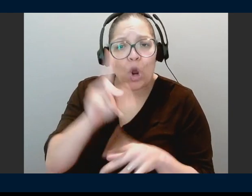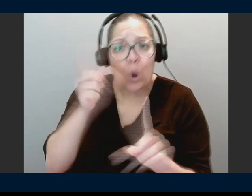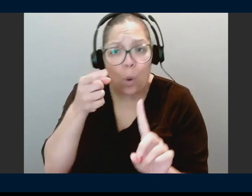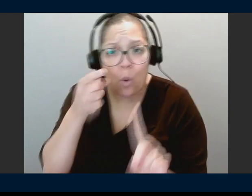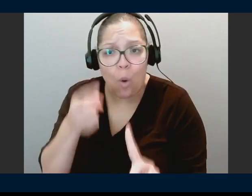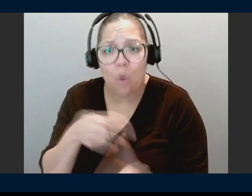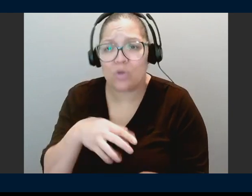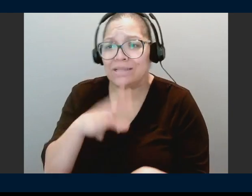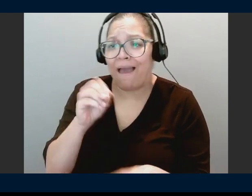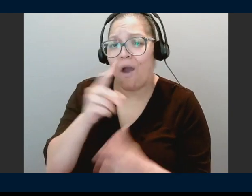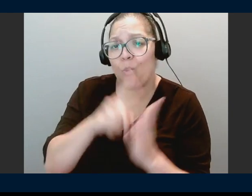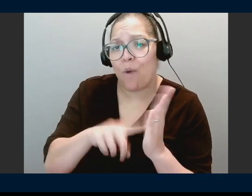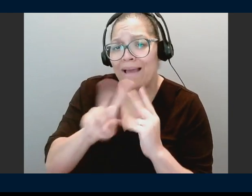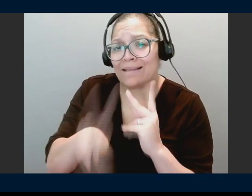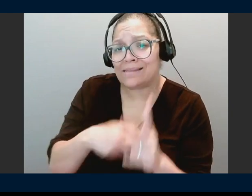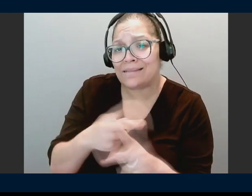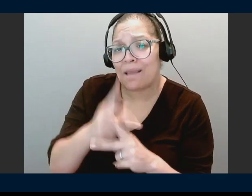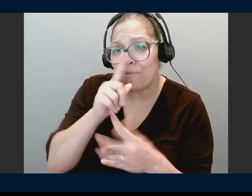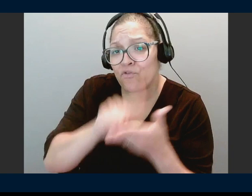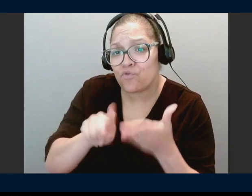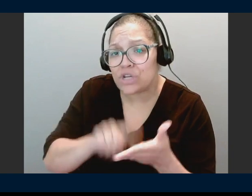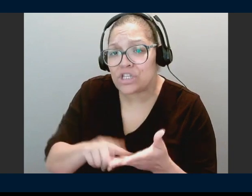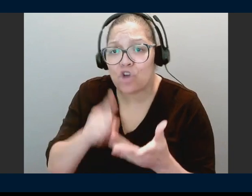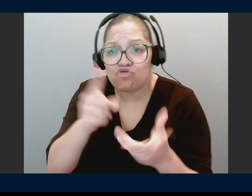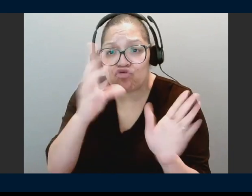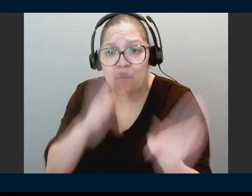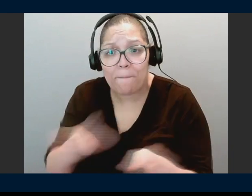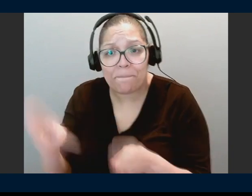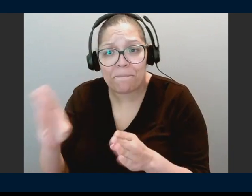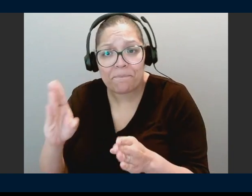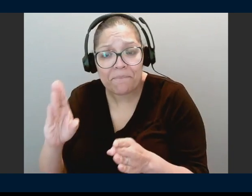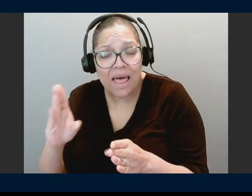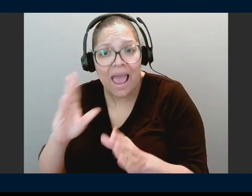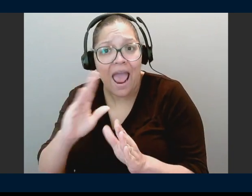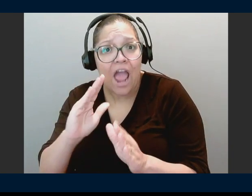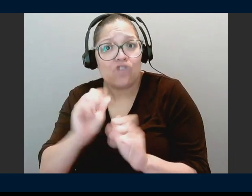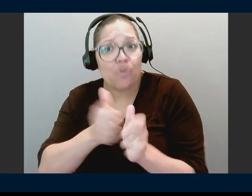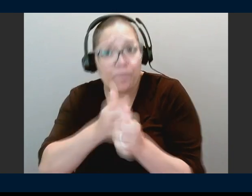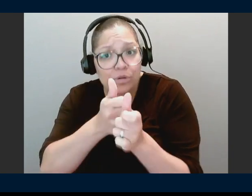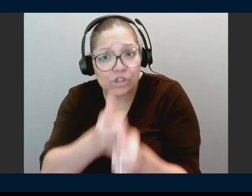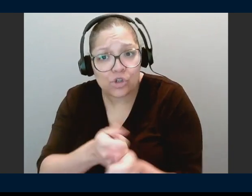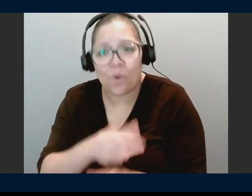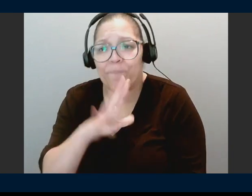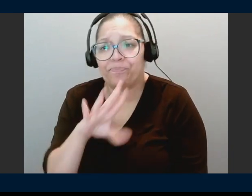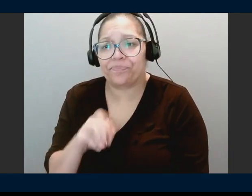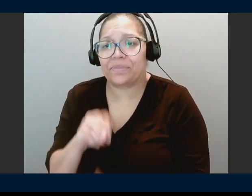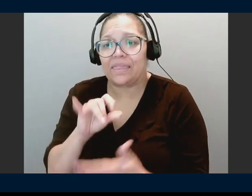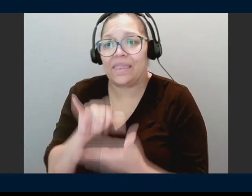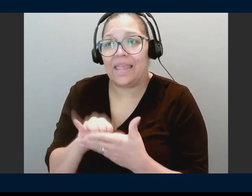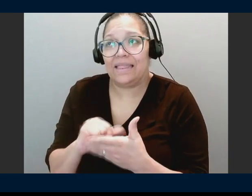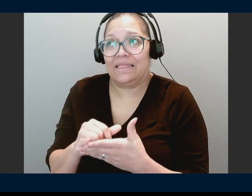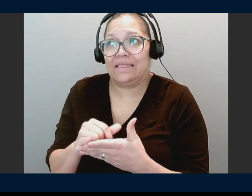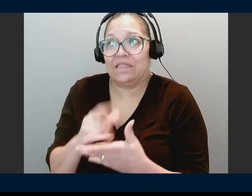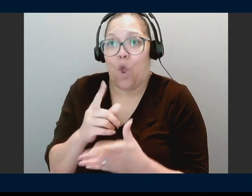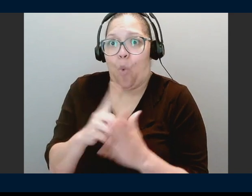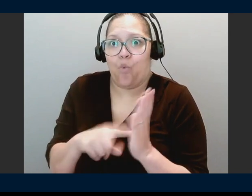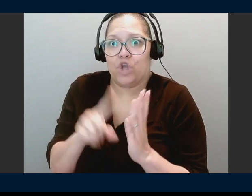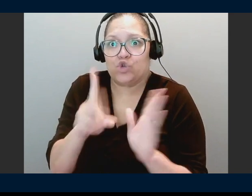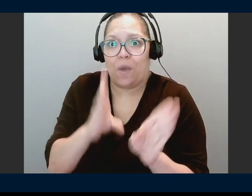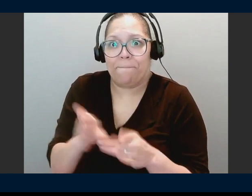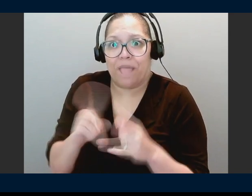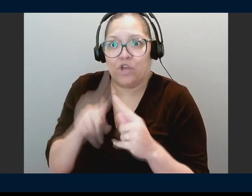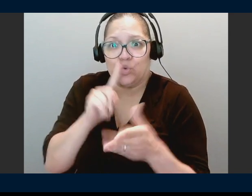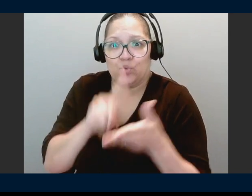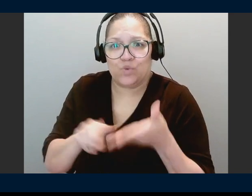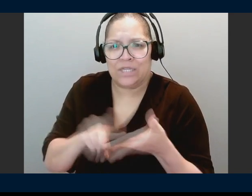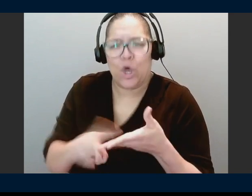pursue, any particular areas that you want to research. Certainly include all of that in your application is very